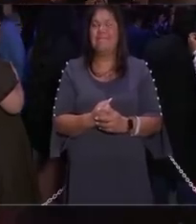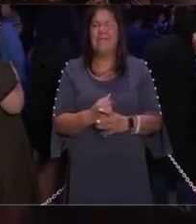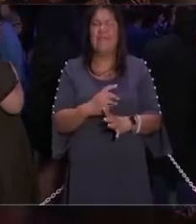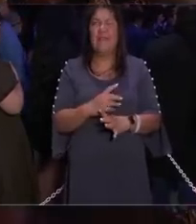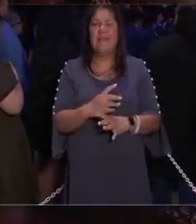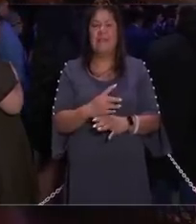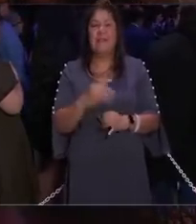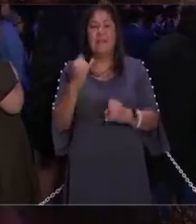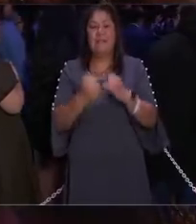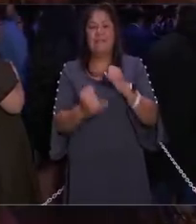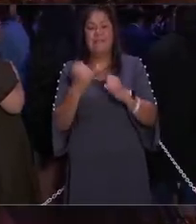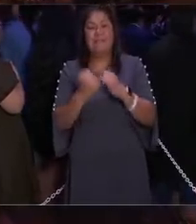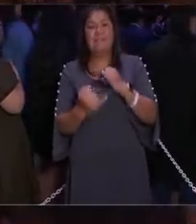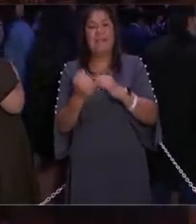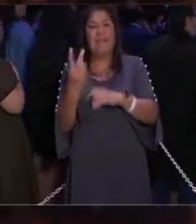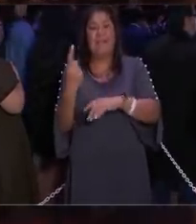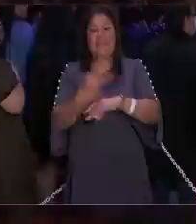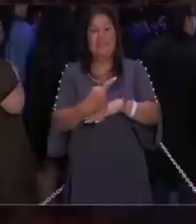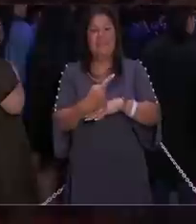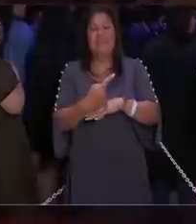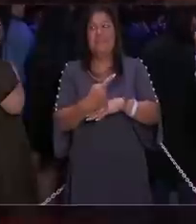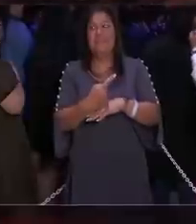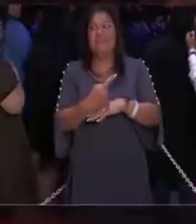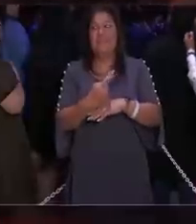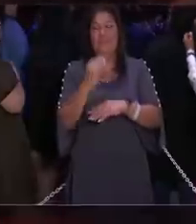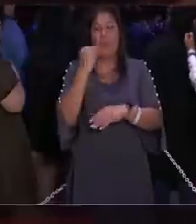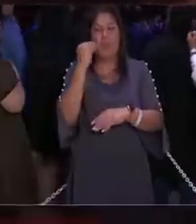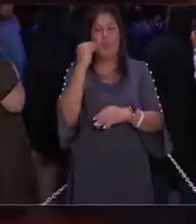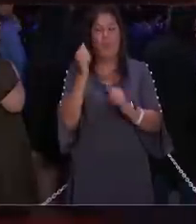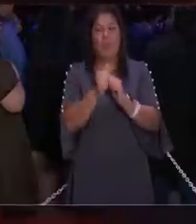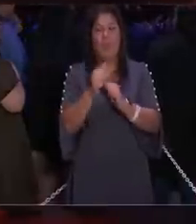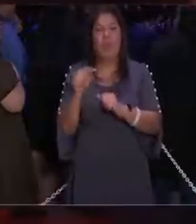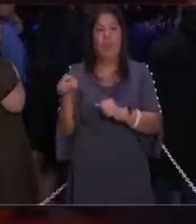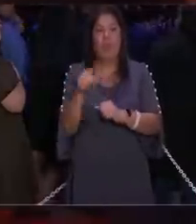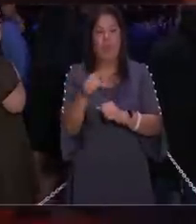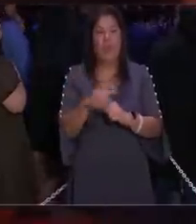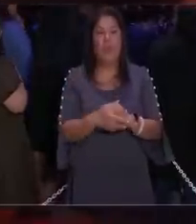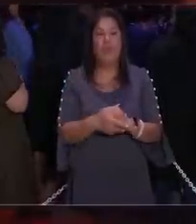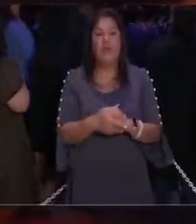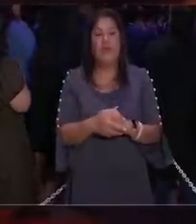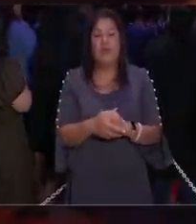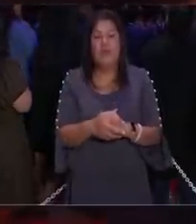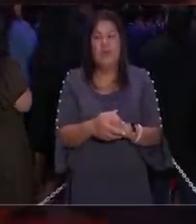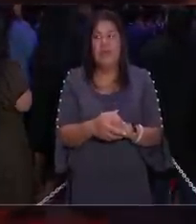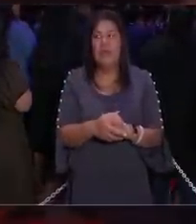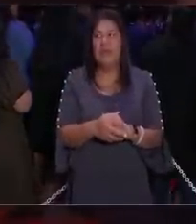today and the last few days home with you